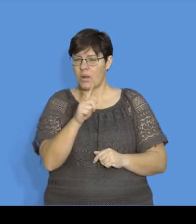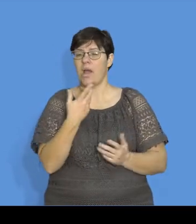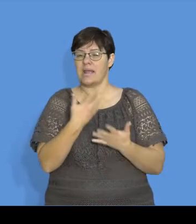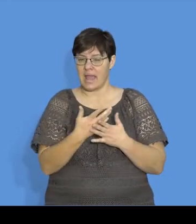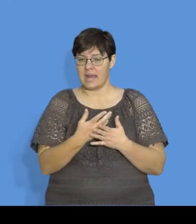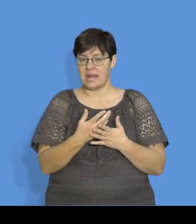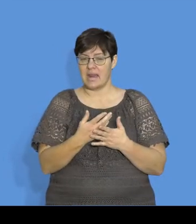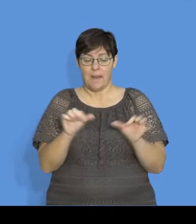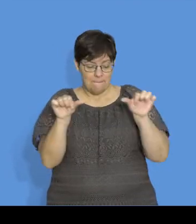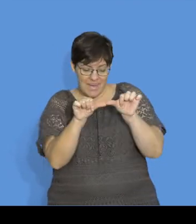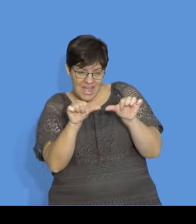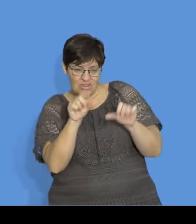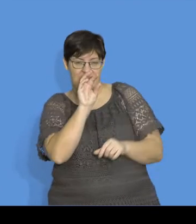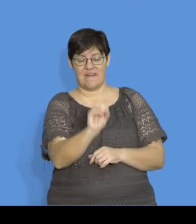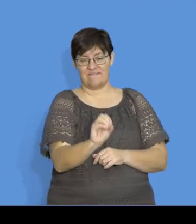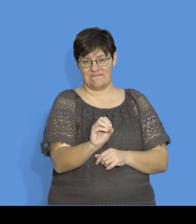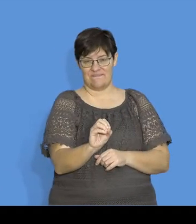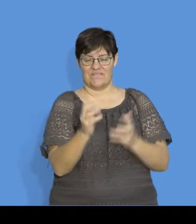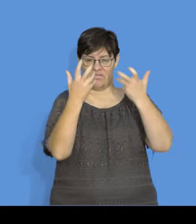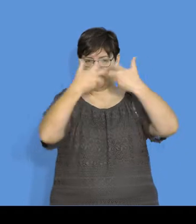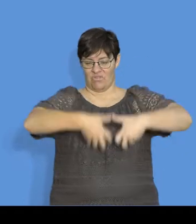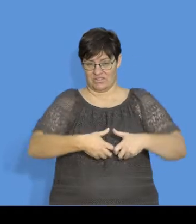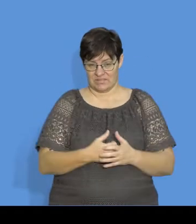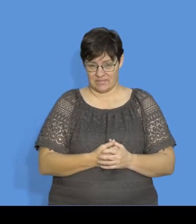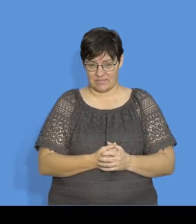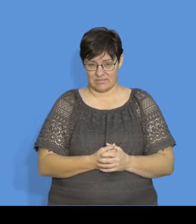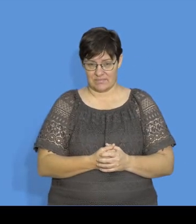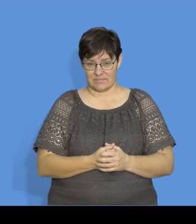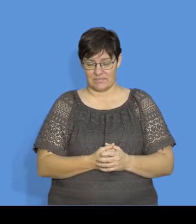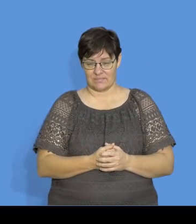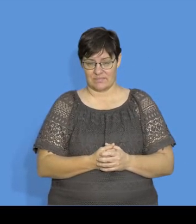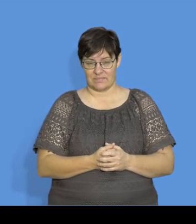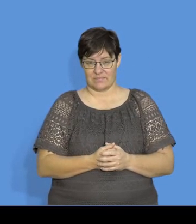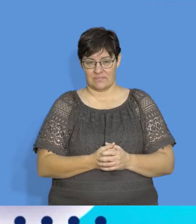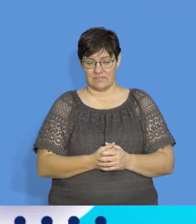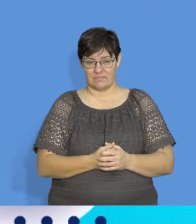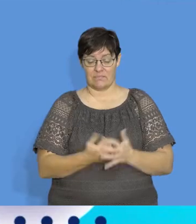can quantify, we can measure correlation.